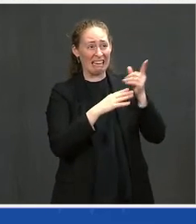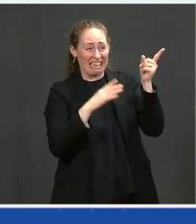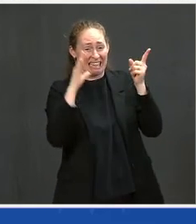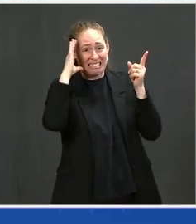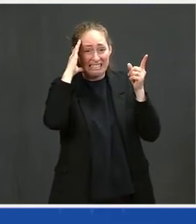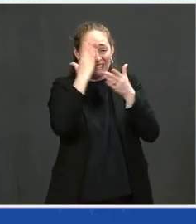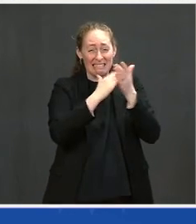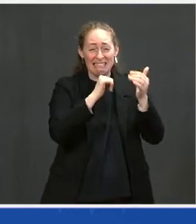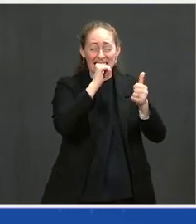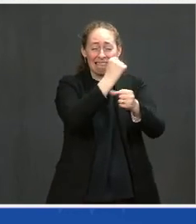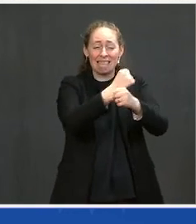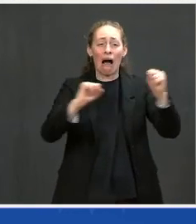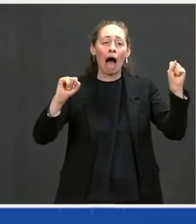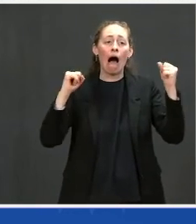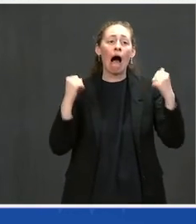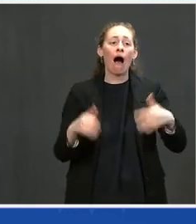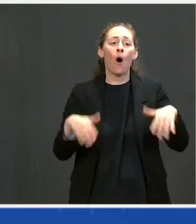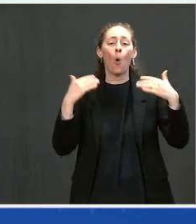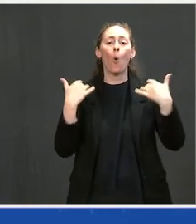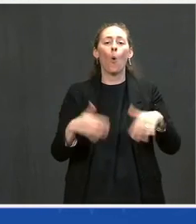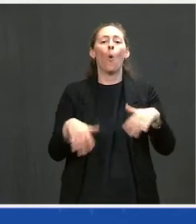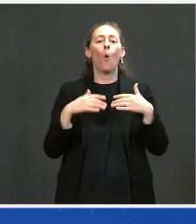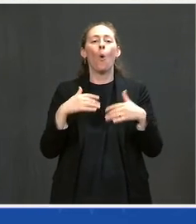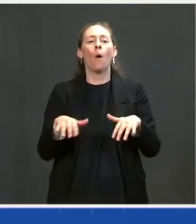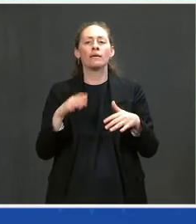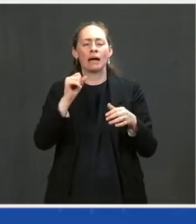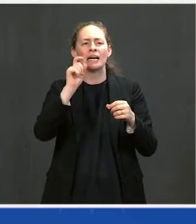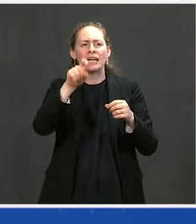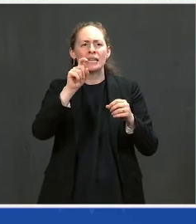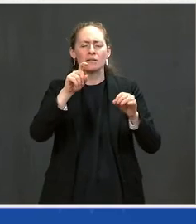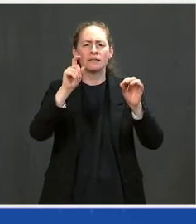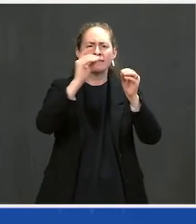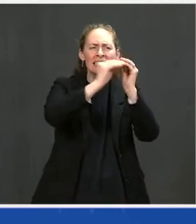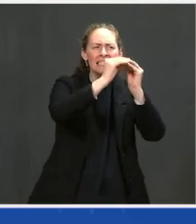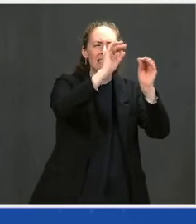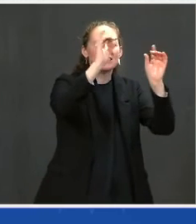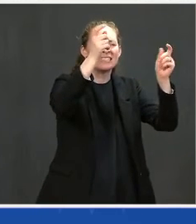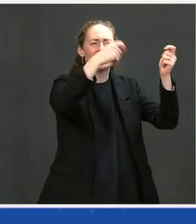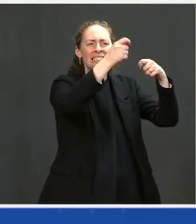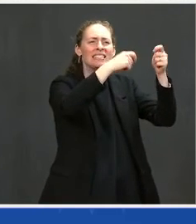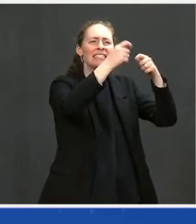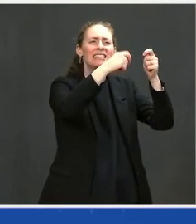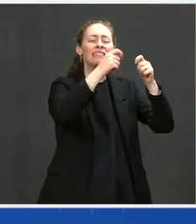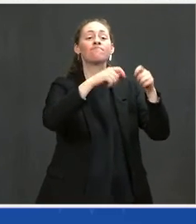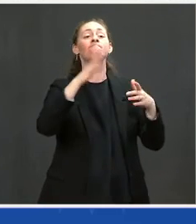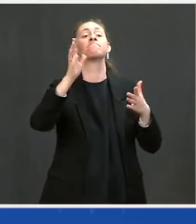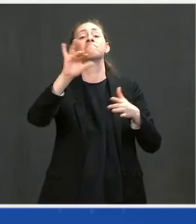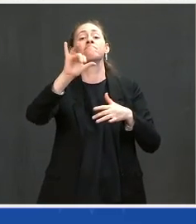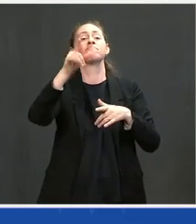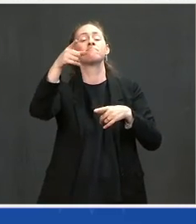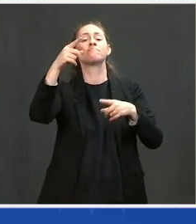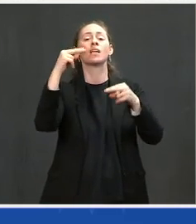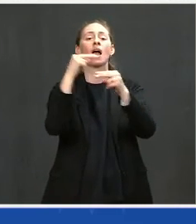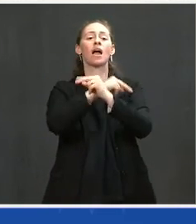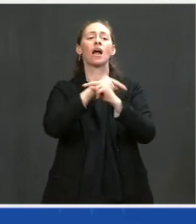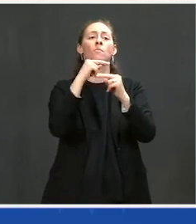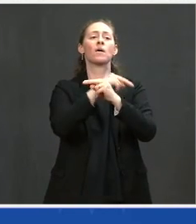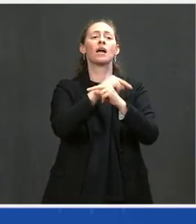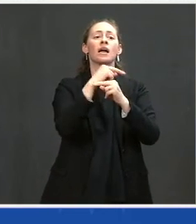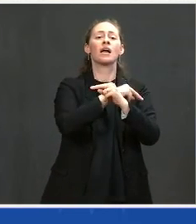or preservation work. 1 in 5 miles of our highways and major roads are in poor condition. That's